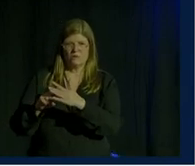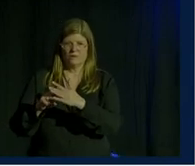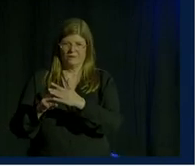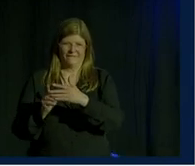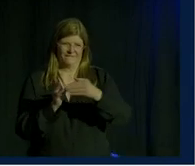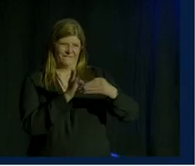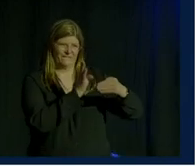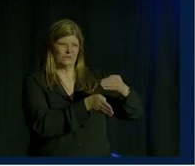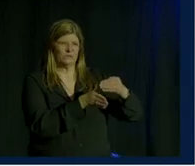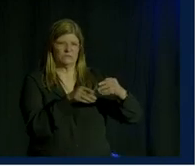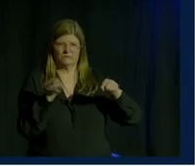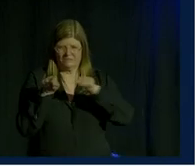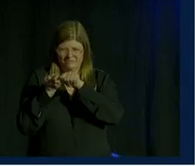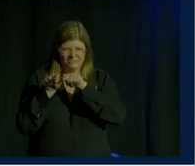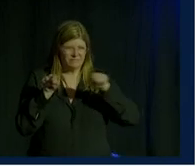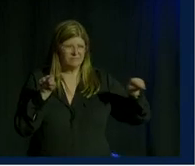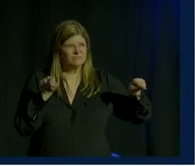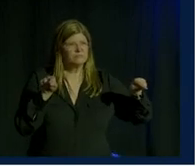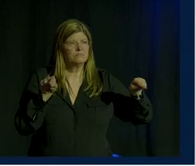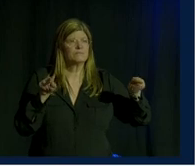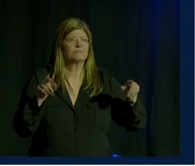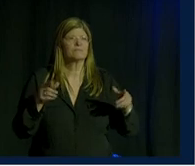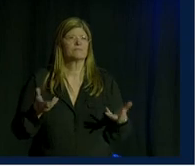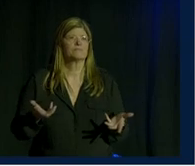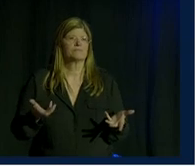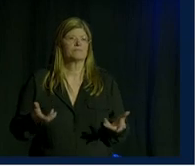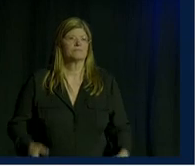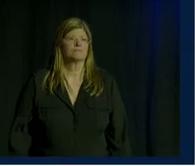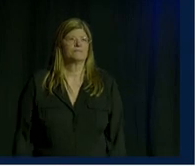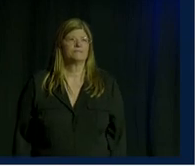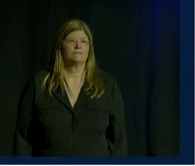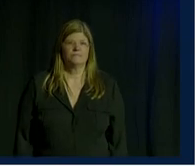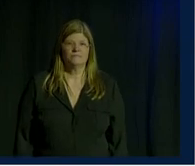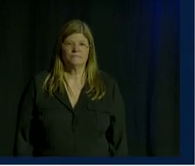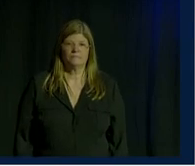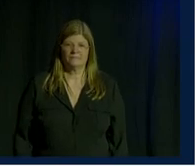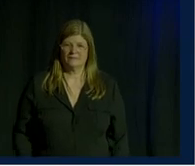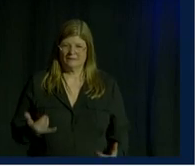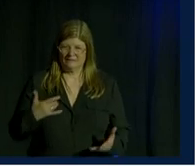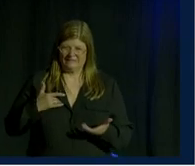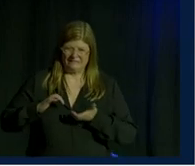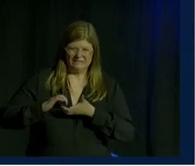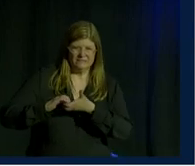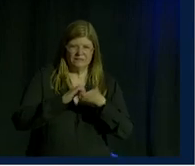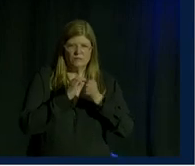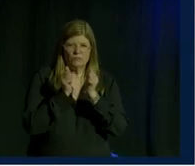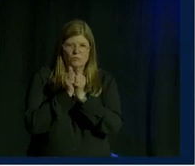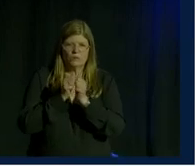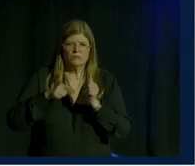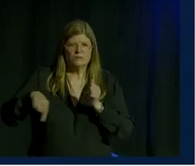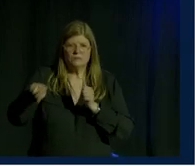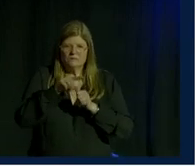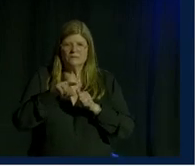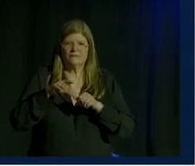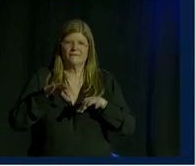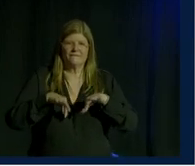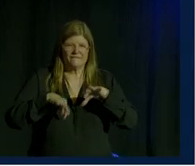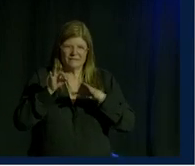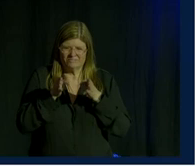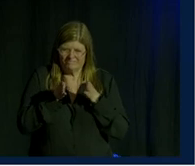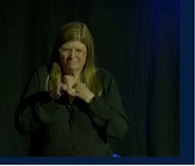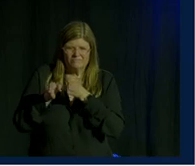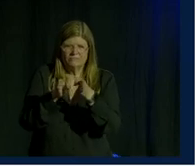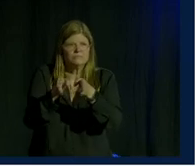DOE is committed, and others are committed to helping and partnering with you to find that path and successfully execute. And the equitable, just,